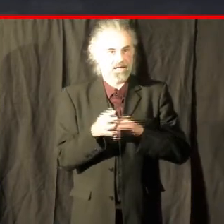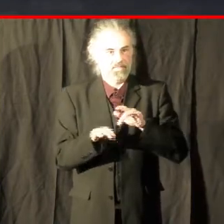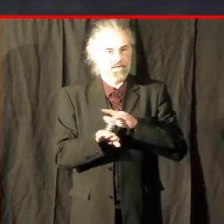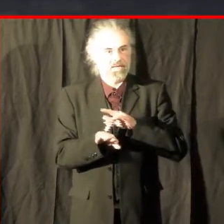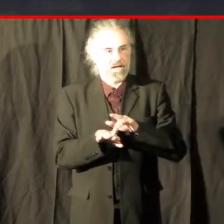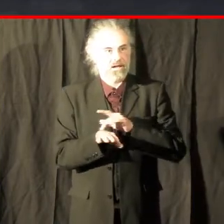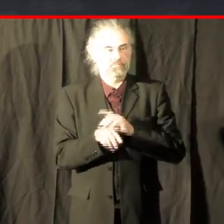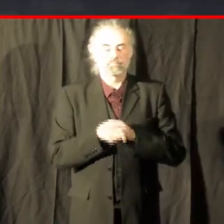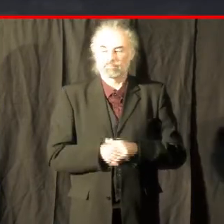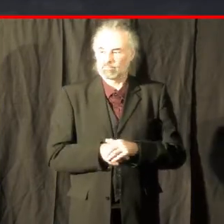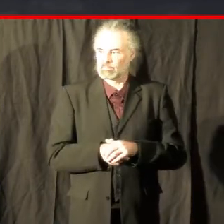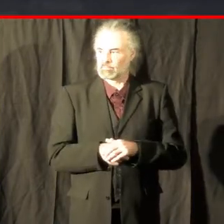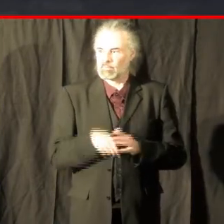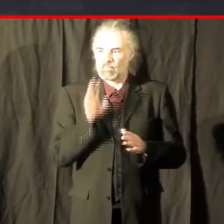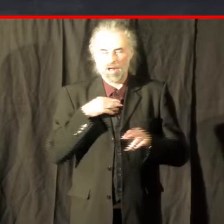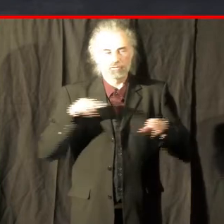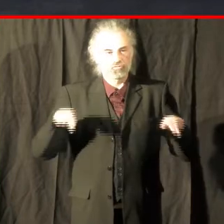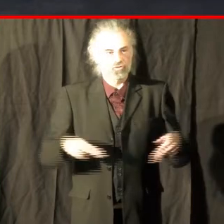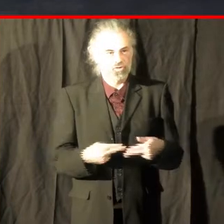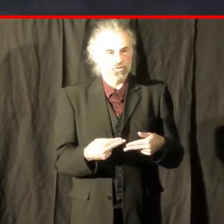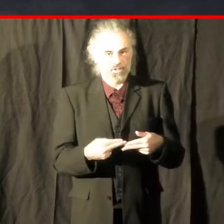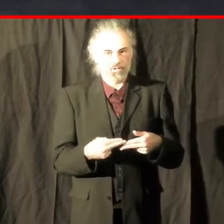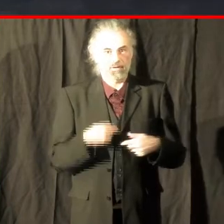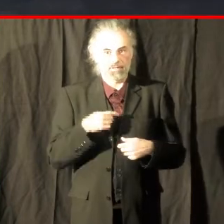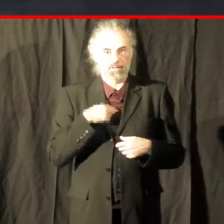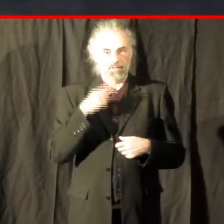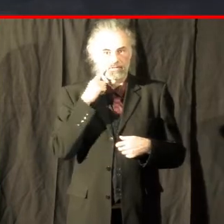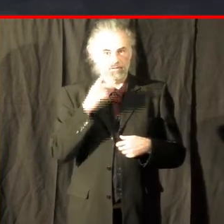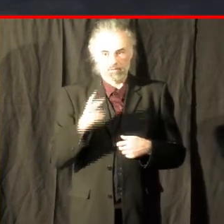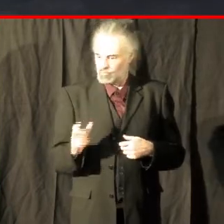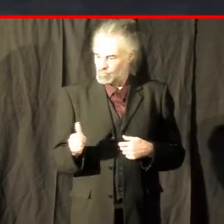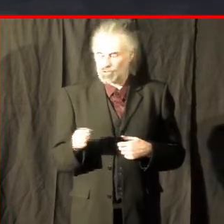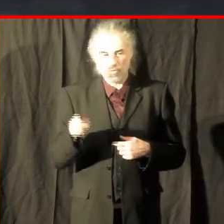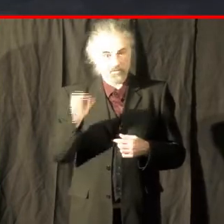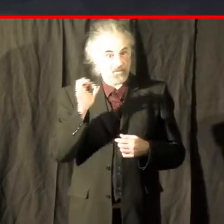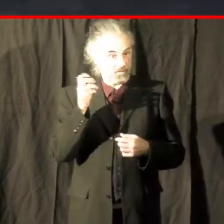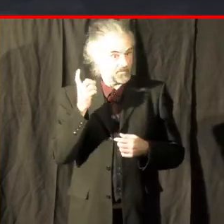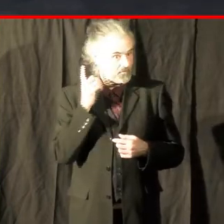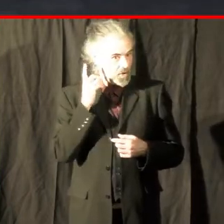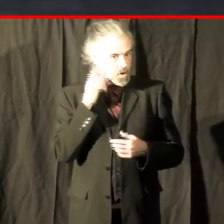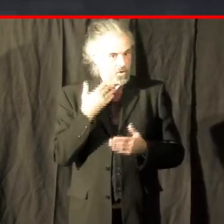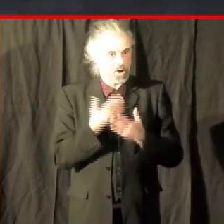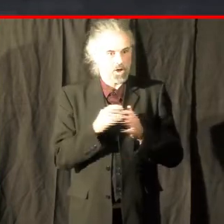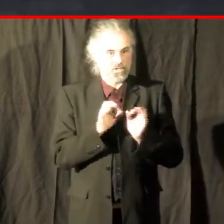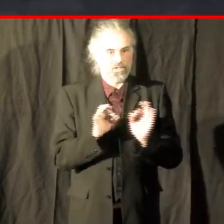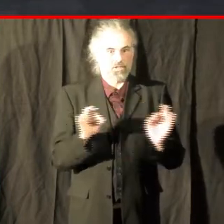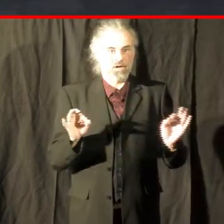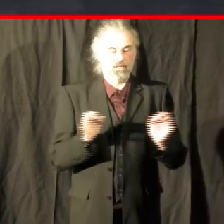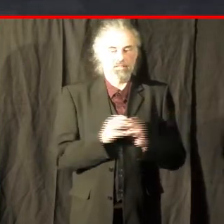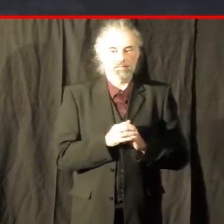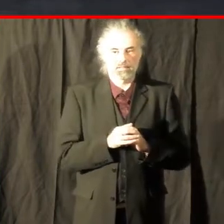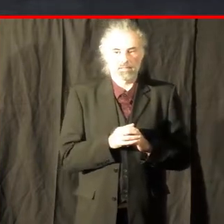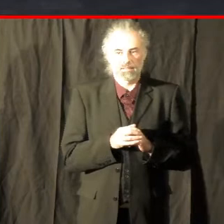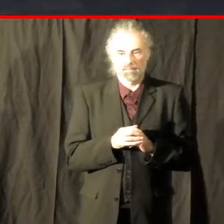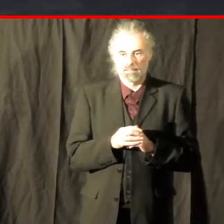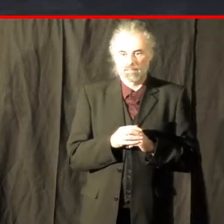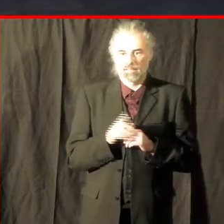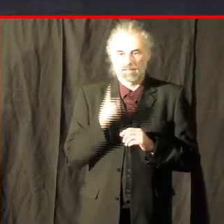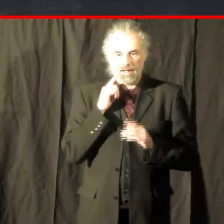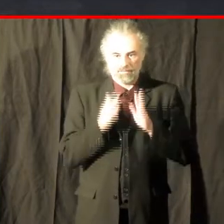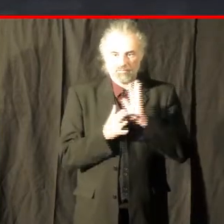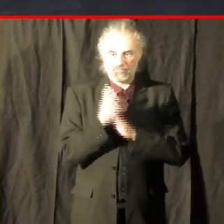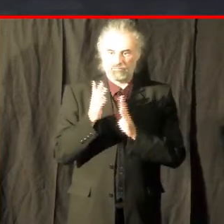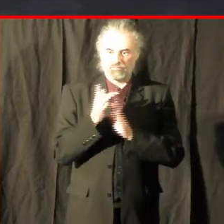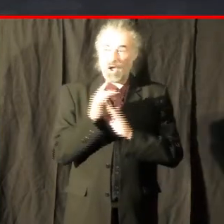Theatre, just a couple of housekeeping matters. If you could turn your phones to silent, that would be terrific. Should the fire alarms sound, in the